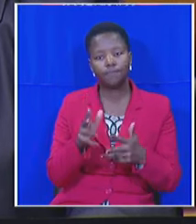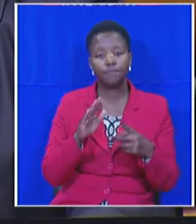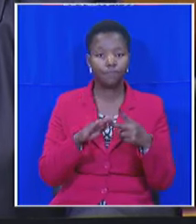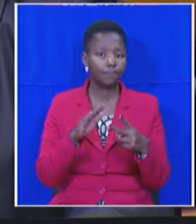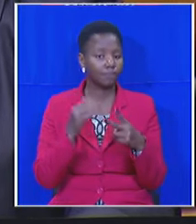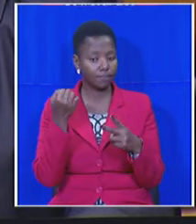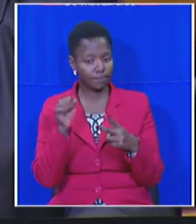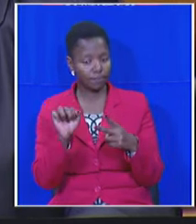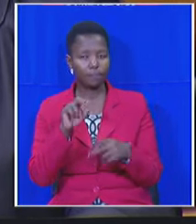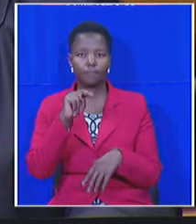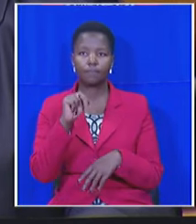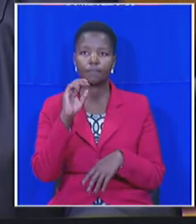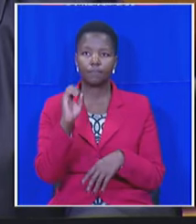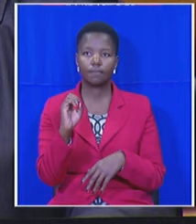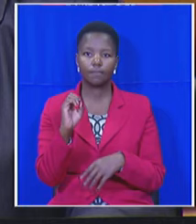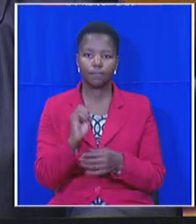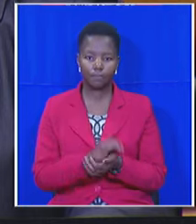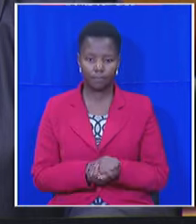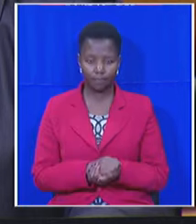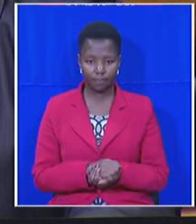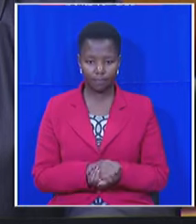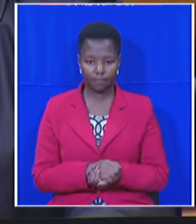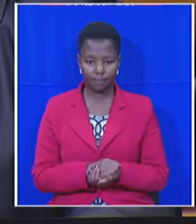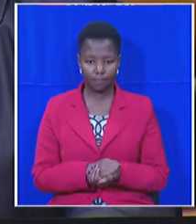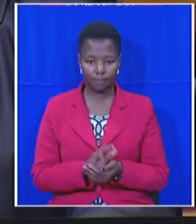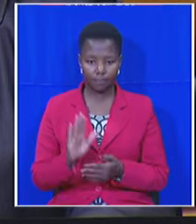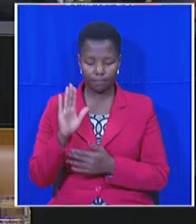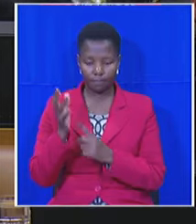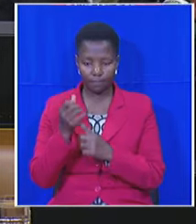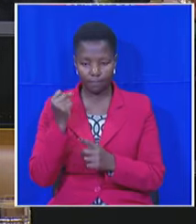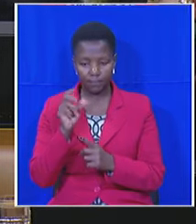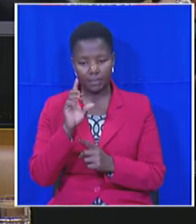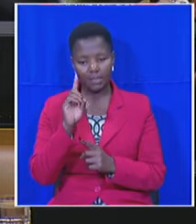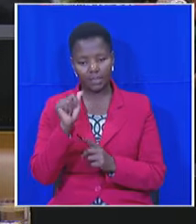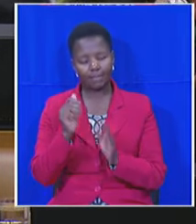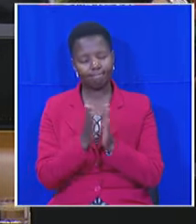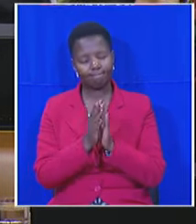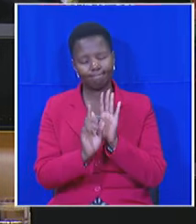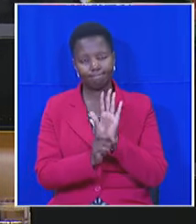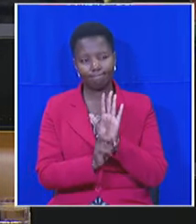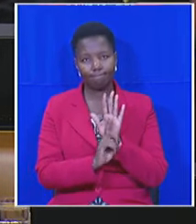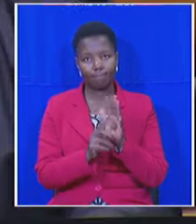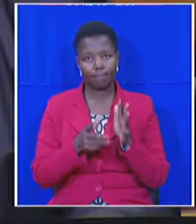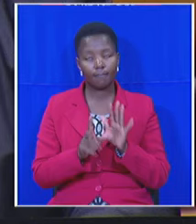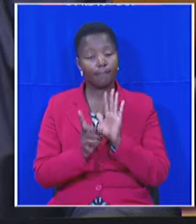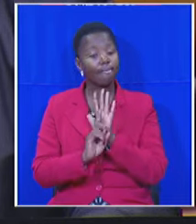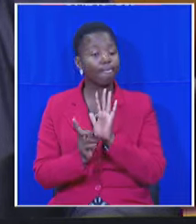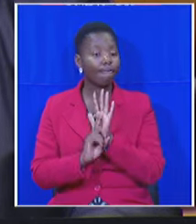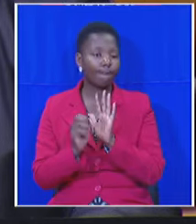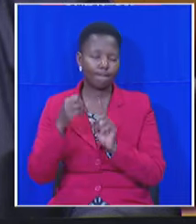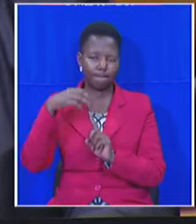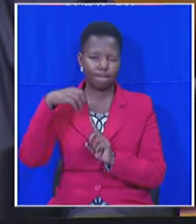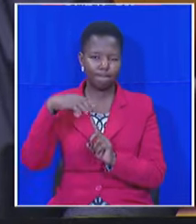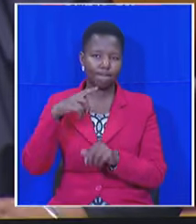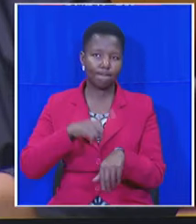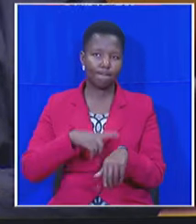those against will say no. I think the ayes have it. Chair, the DA calls for division. A division having been called, the bells will be